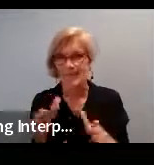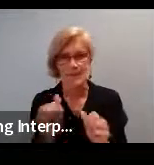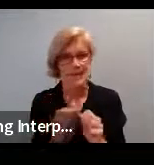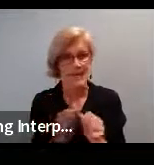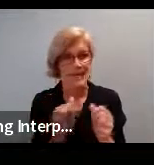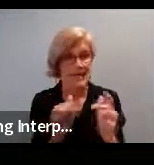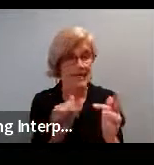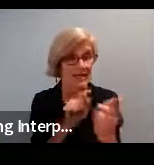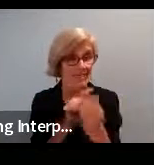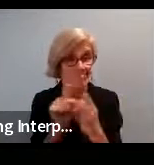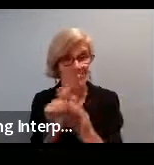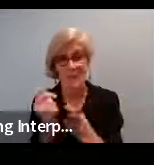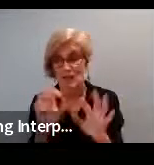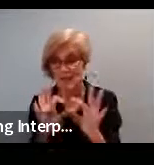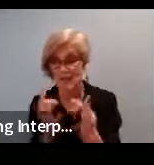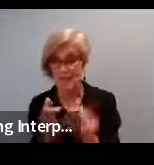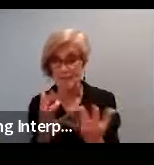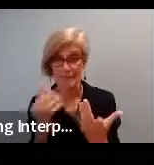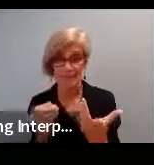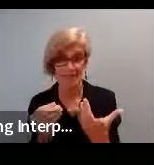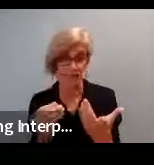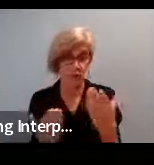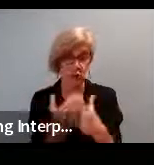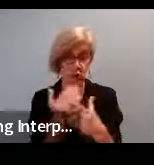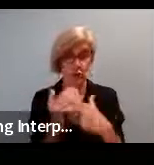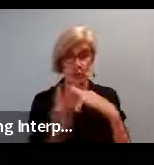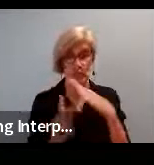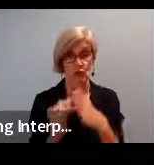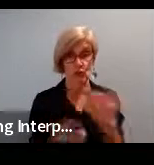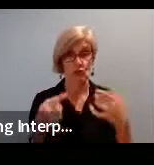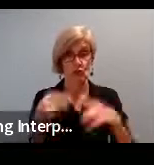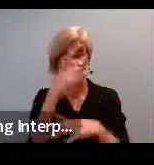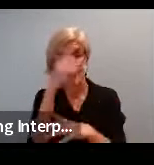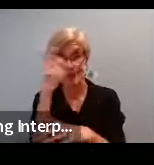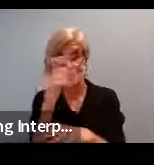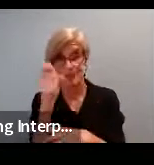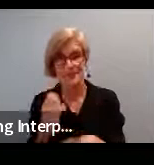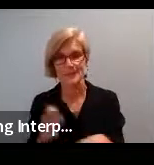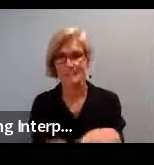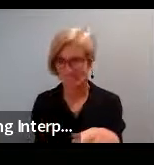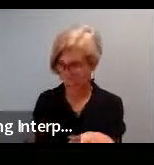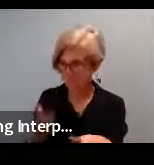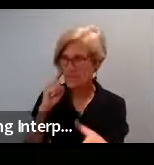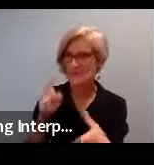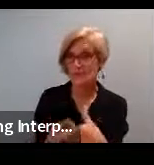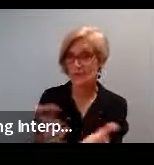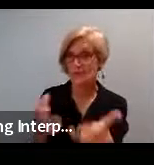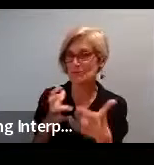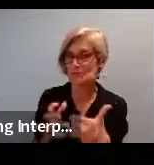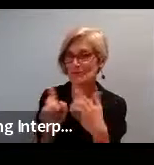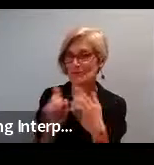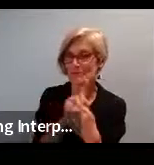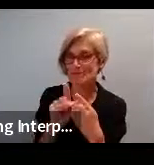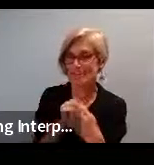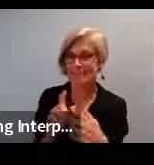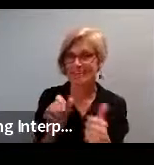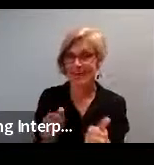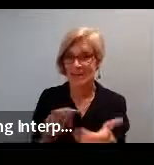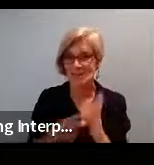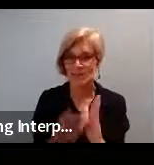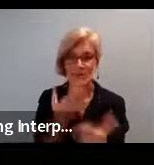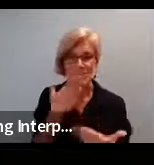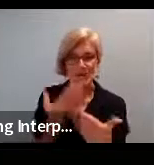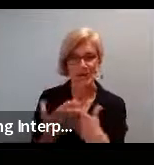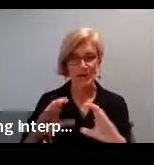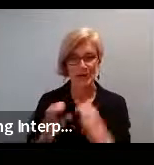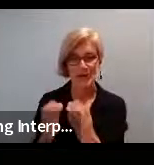kindergarten students over the summer? So what we're noticing is that there's a lot of want to connect which means this is going to be a good group because we